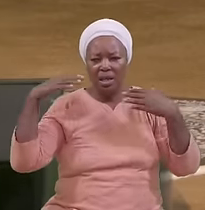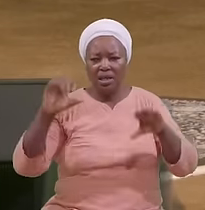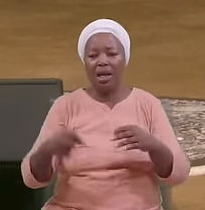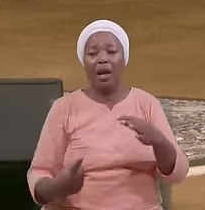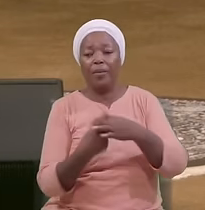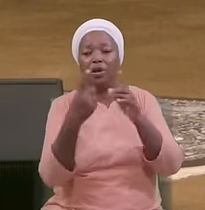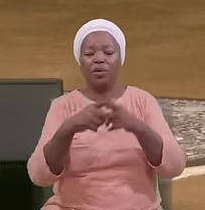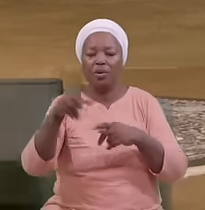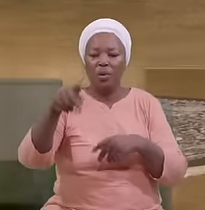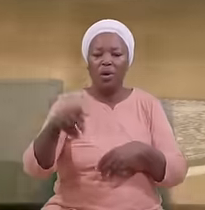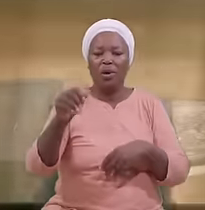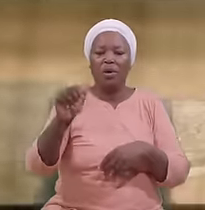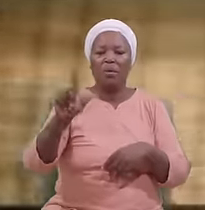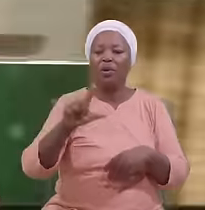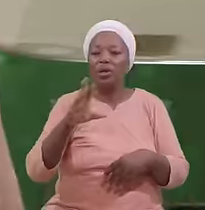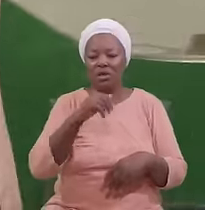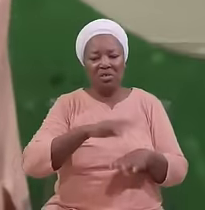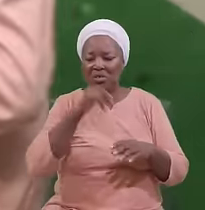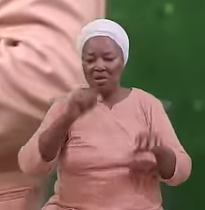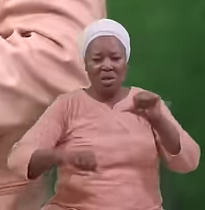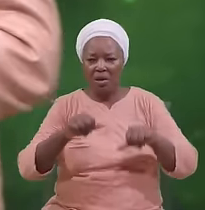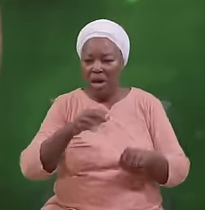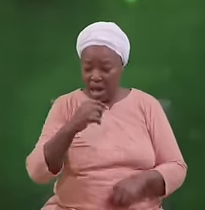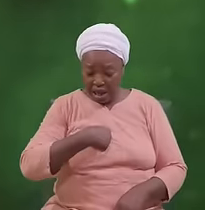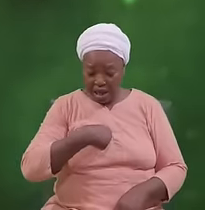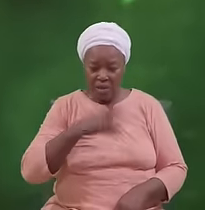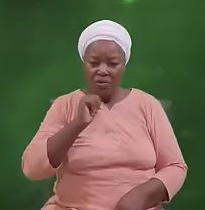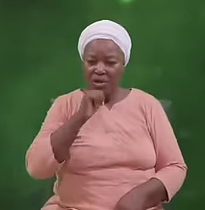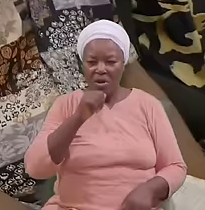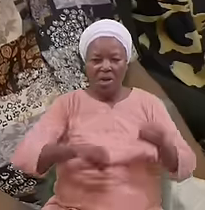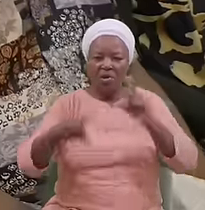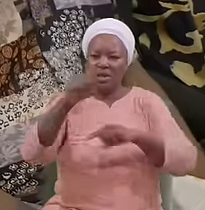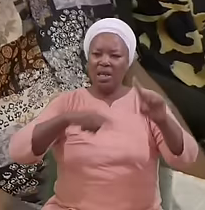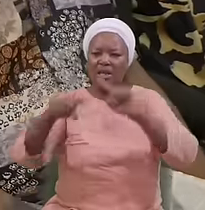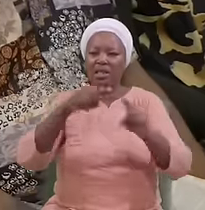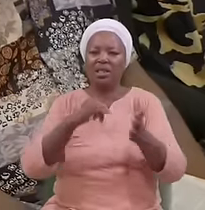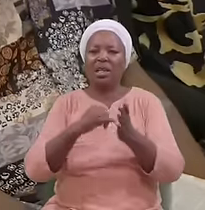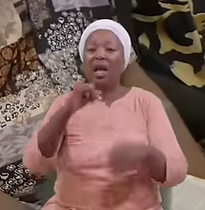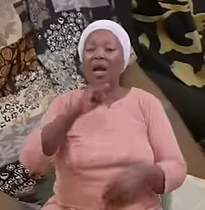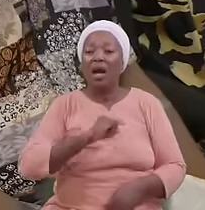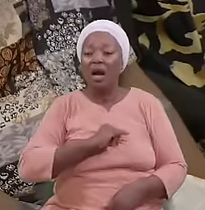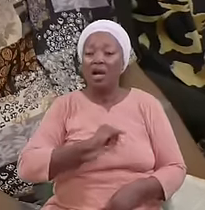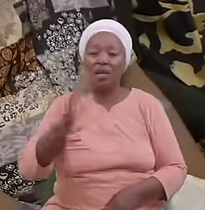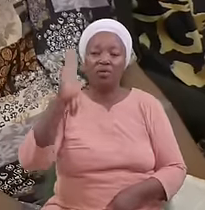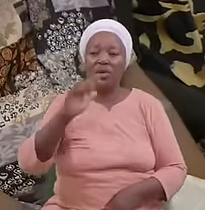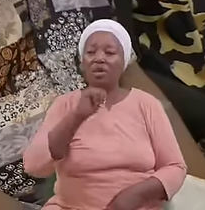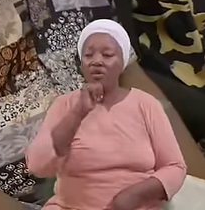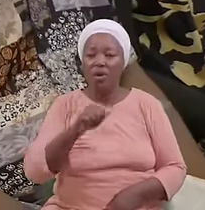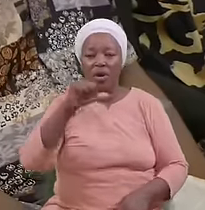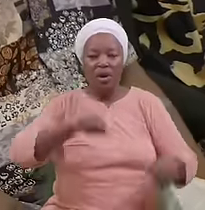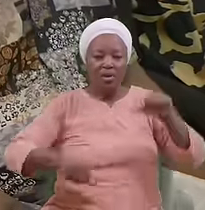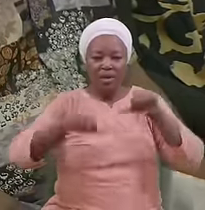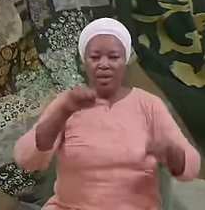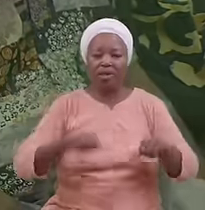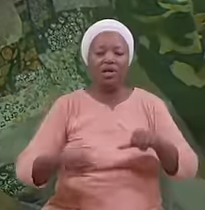didn't doubt. I will not doubt. I will not doubt. And so he said, for there stood